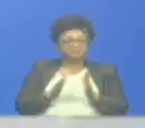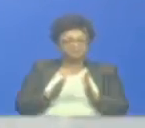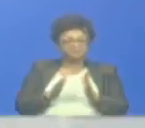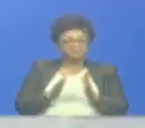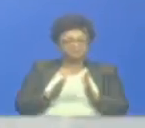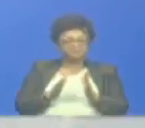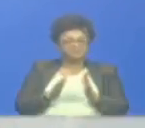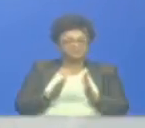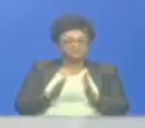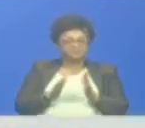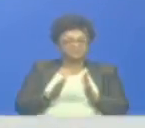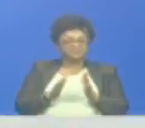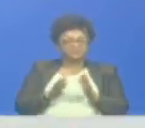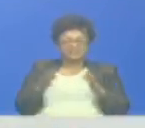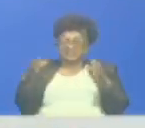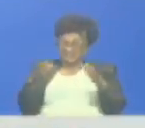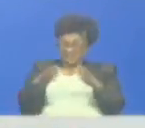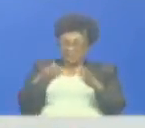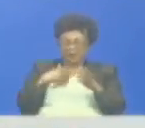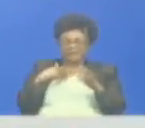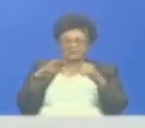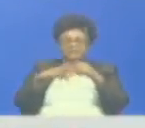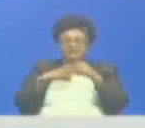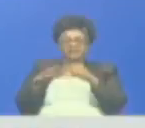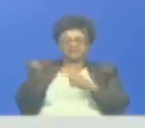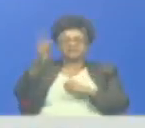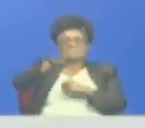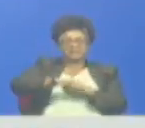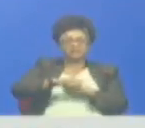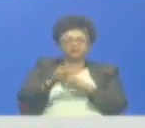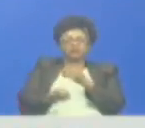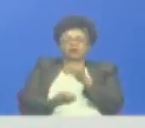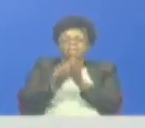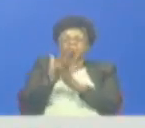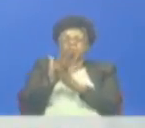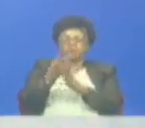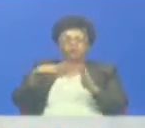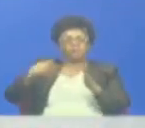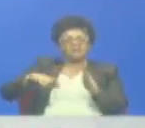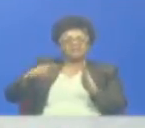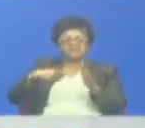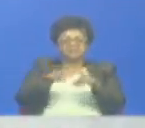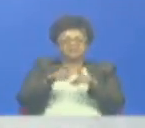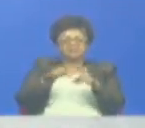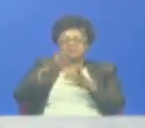It took the team 7 days to develop this prototype of a ventilator.